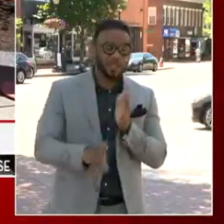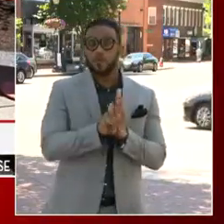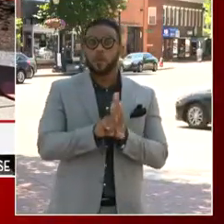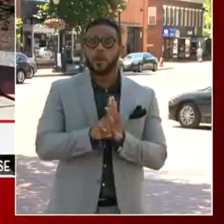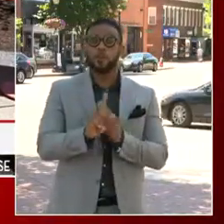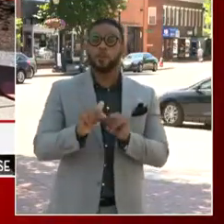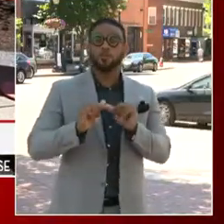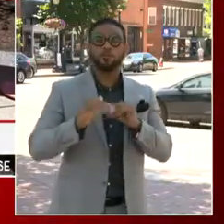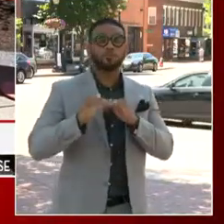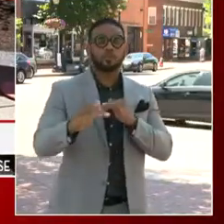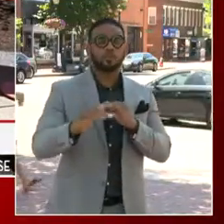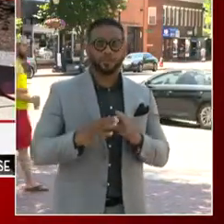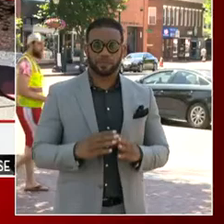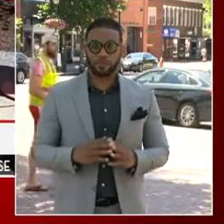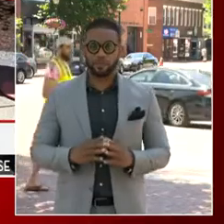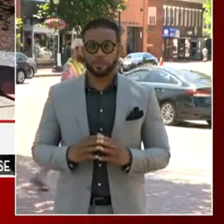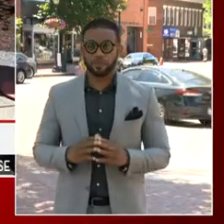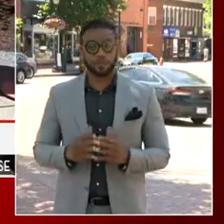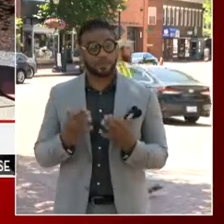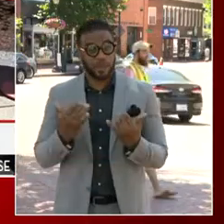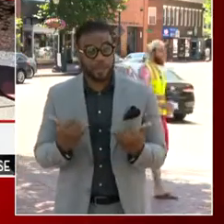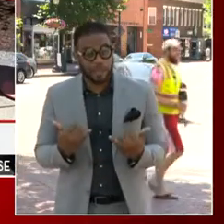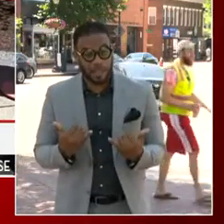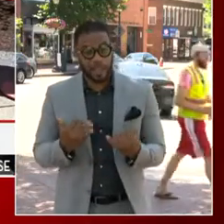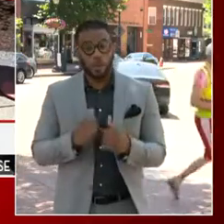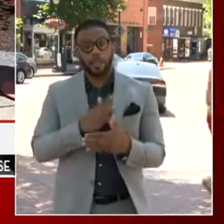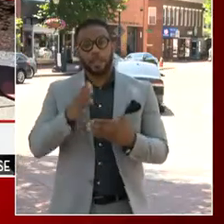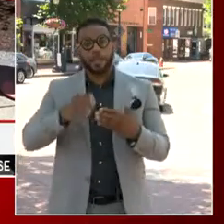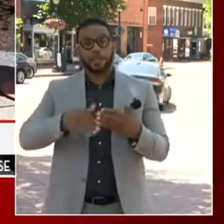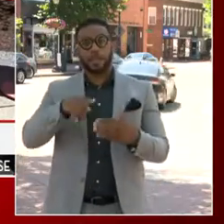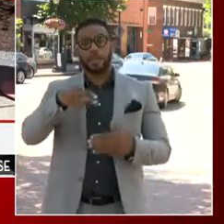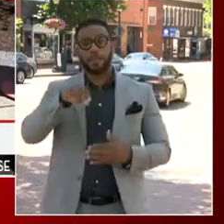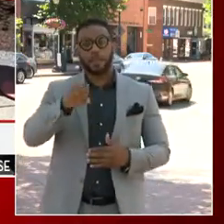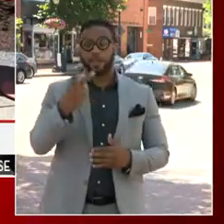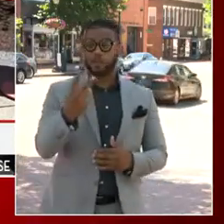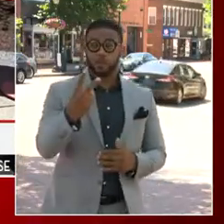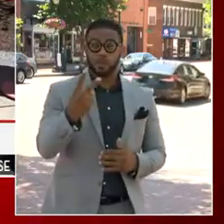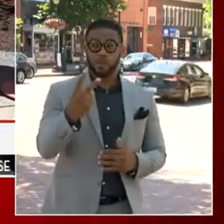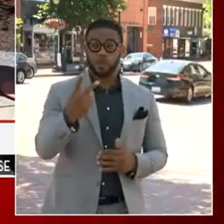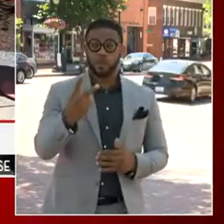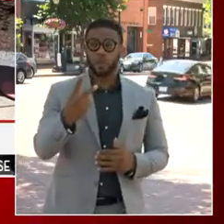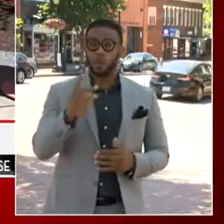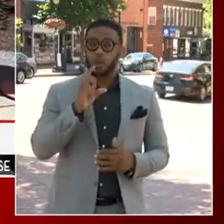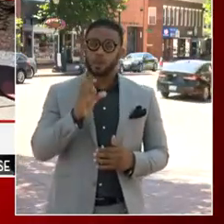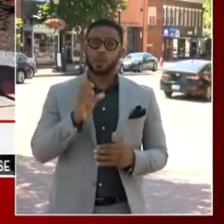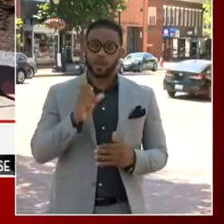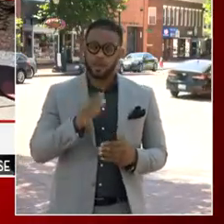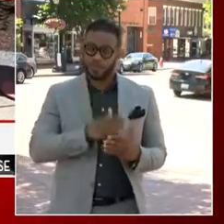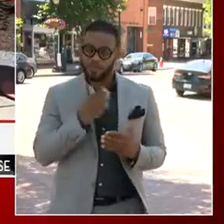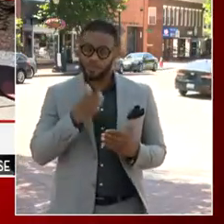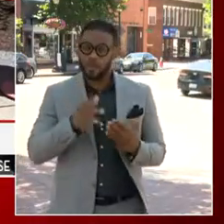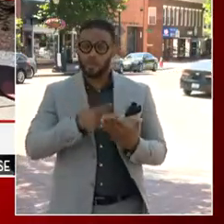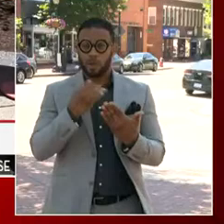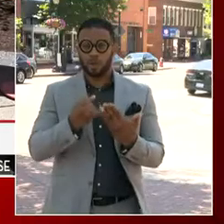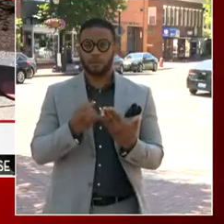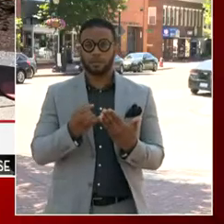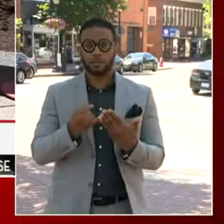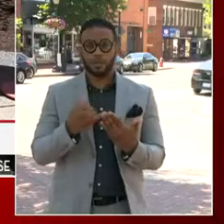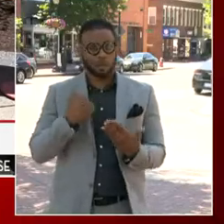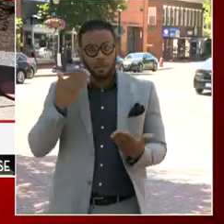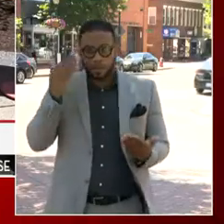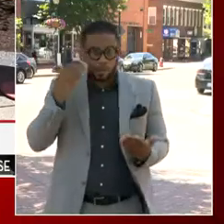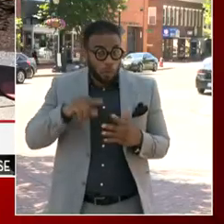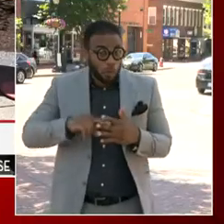of sustainability. Now today, with the completion of Phase 2, we are closing out this project that we